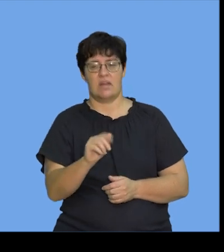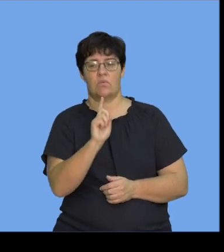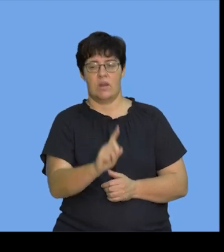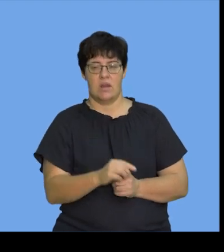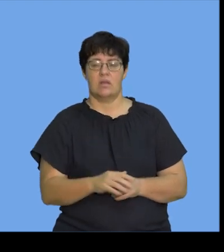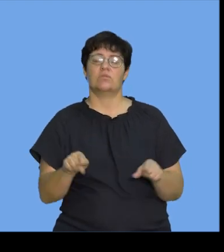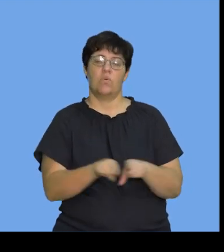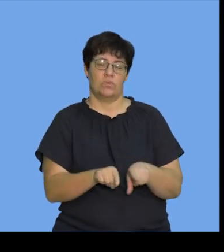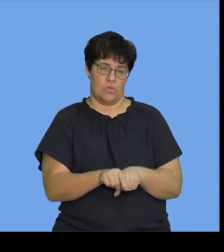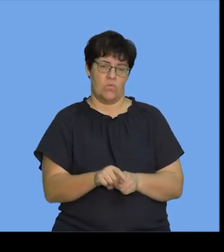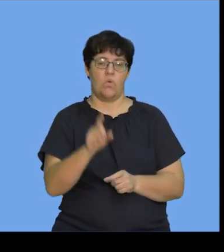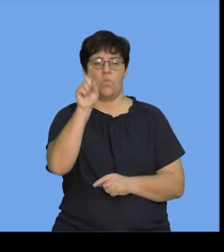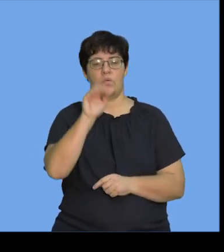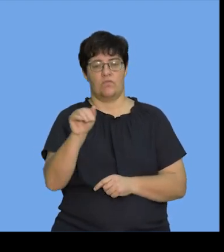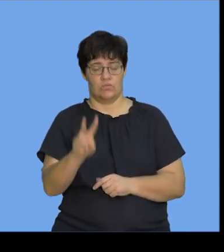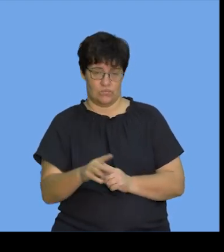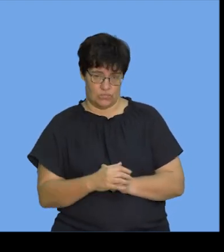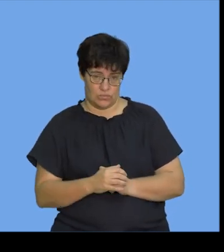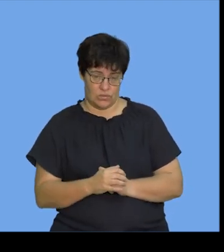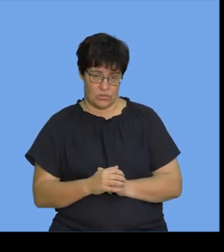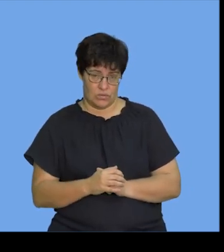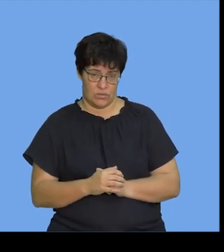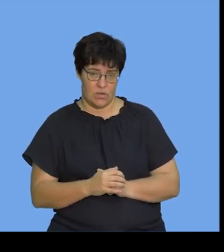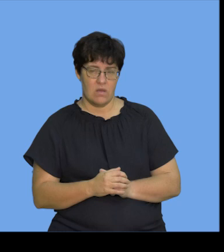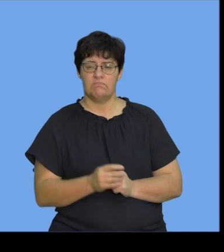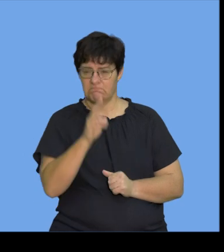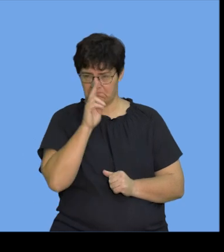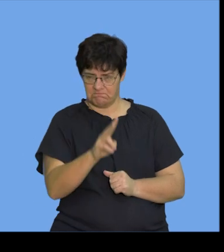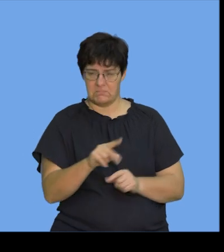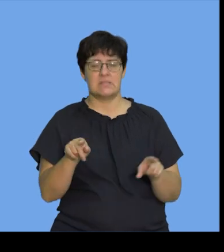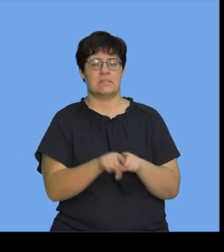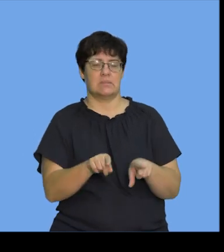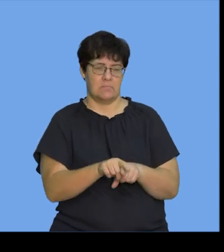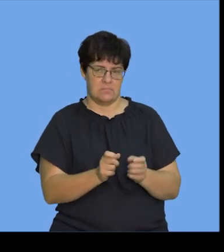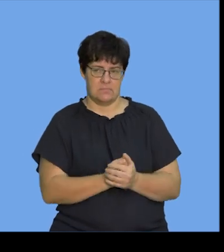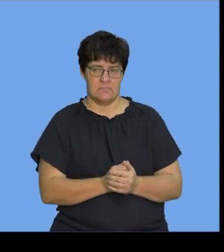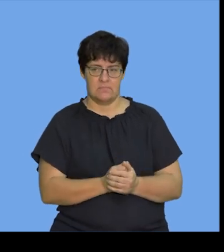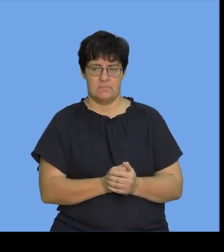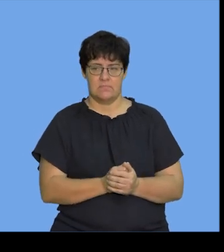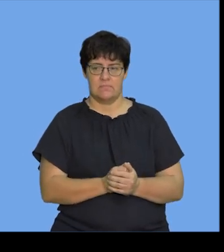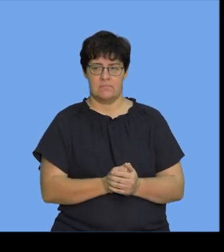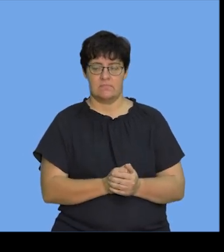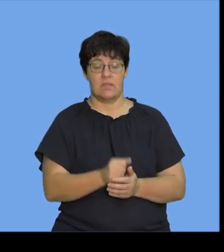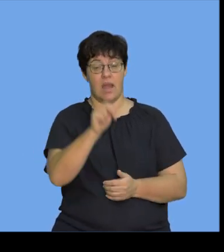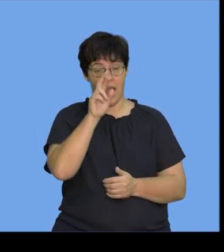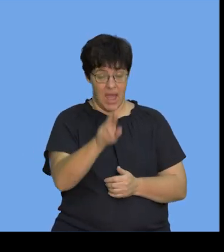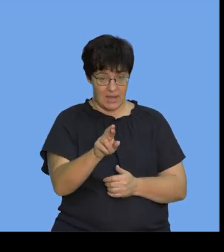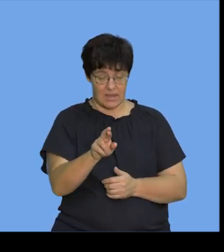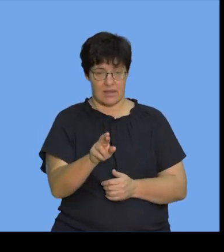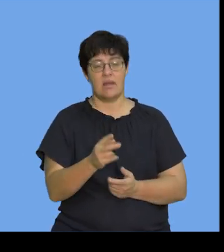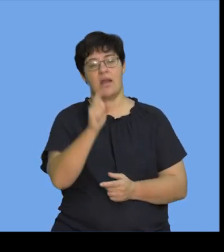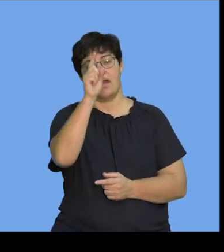also what? 1/2. So you can see that it's actually the same value. So my r is actually